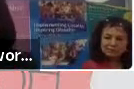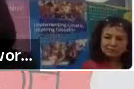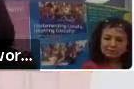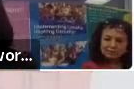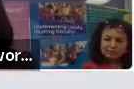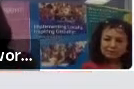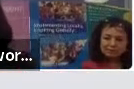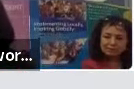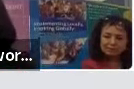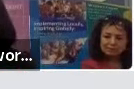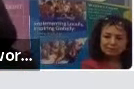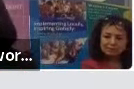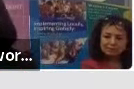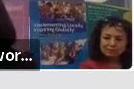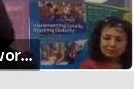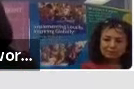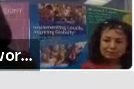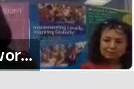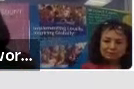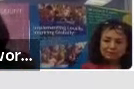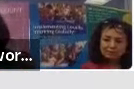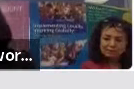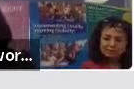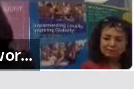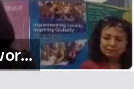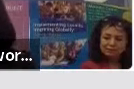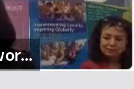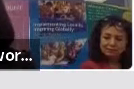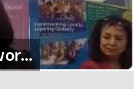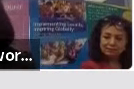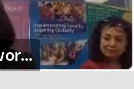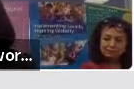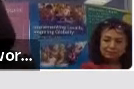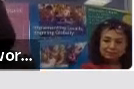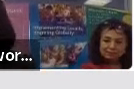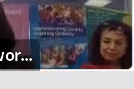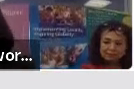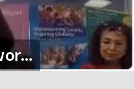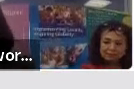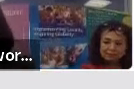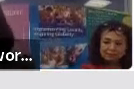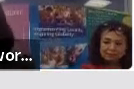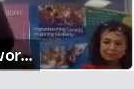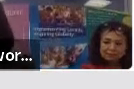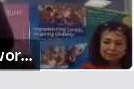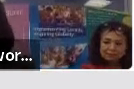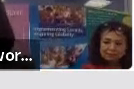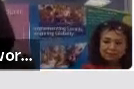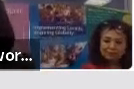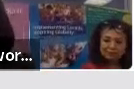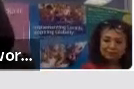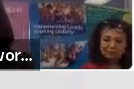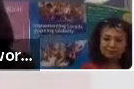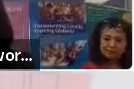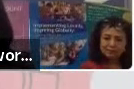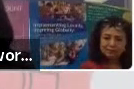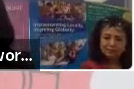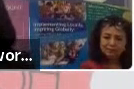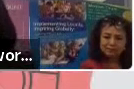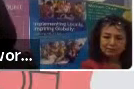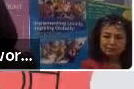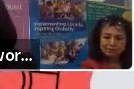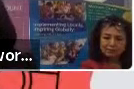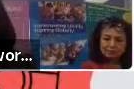and resolution. Journalists play a critical role in raising broad-based public awareness about the women, peace, and security